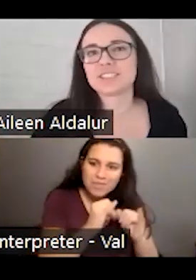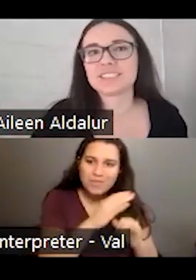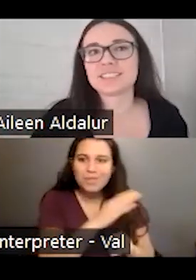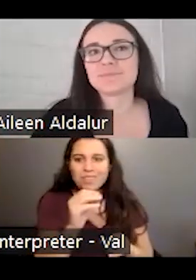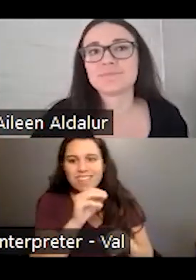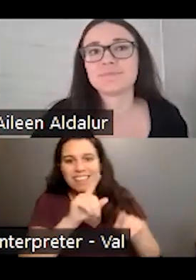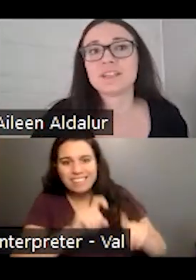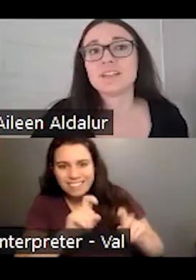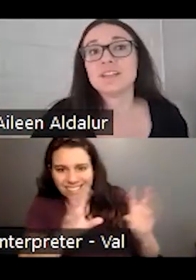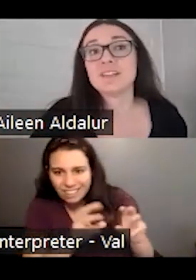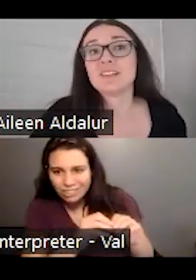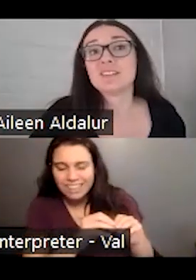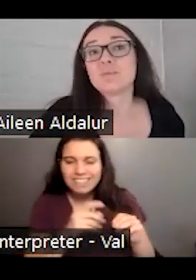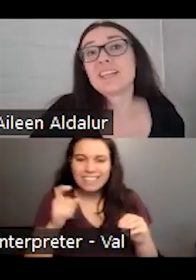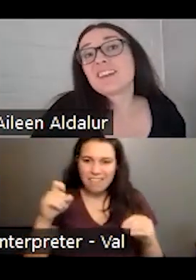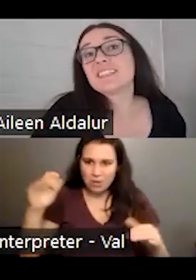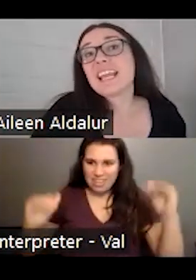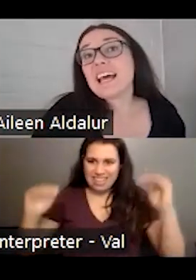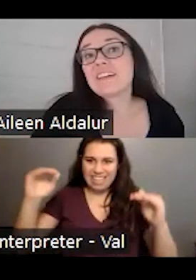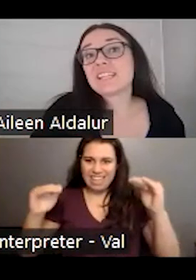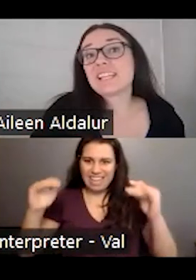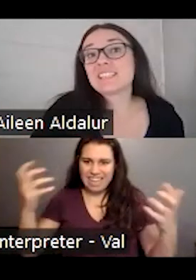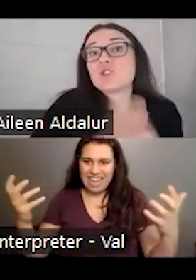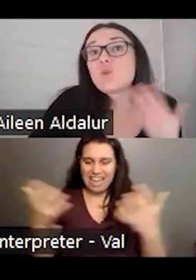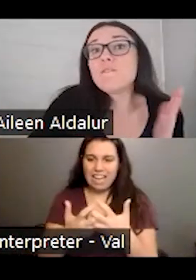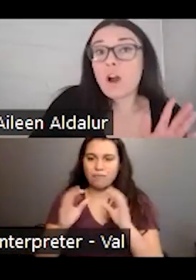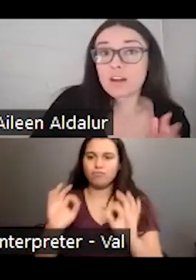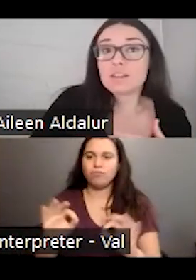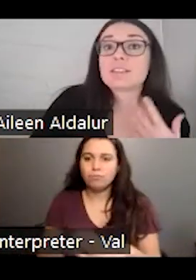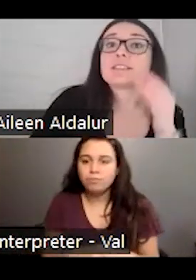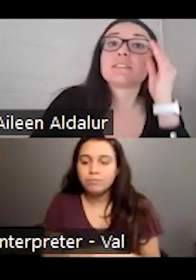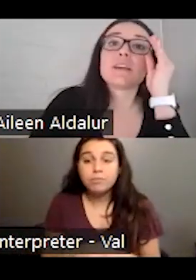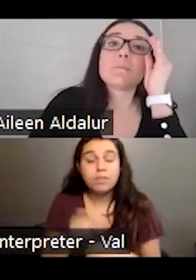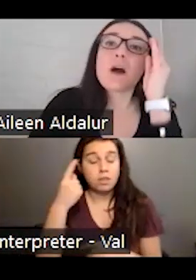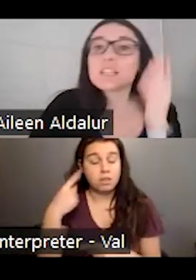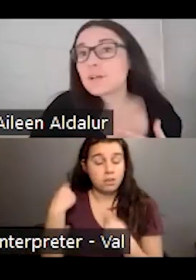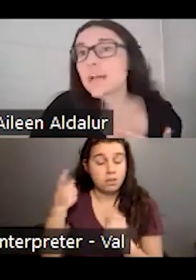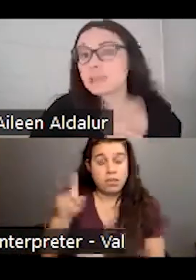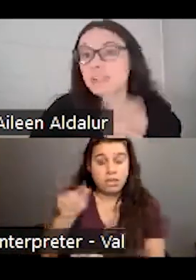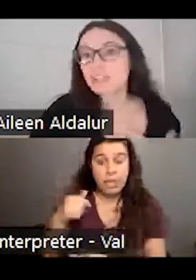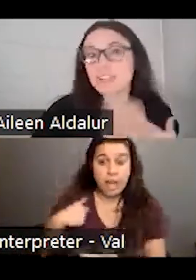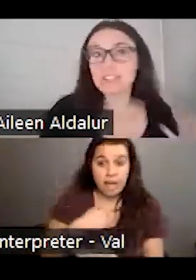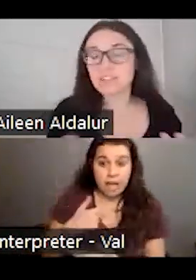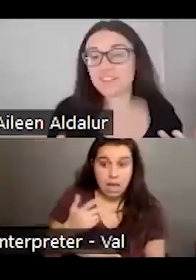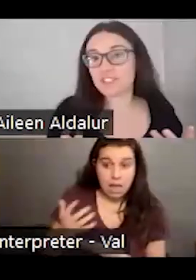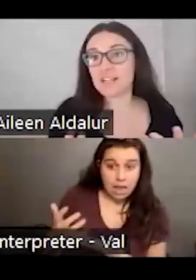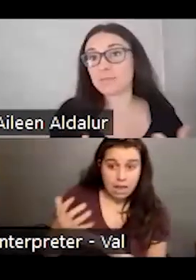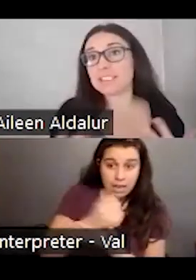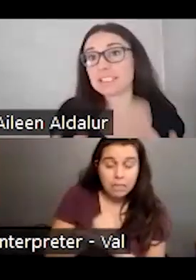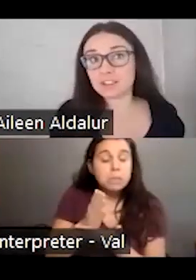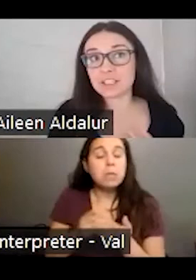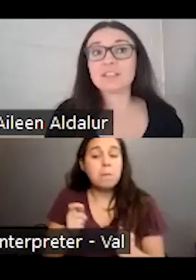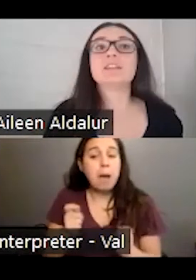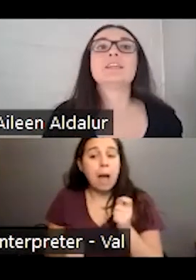testing sessions. So based on the data I have collected so far, some possible adaptations to the intervention